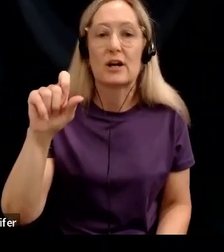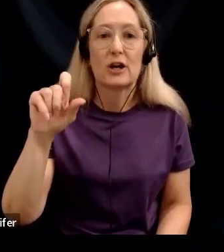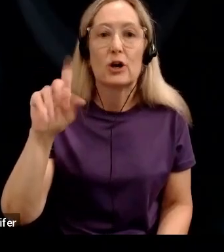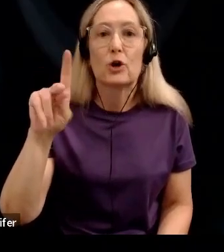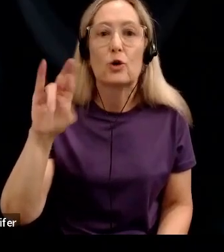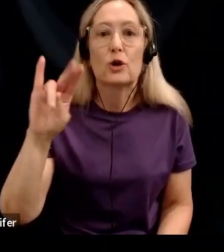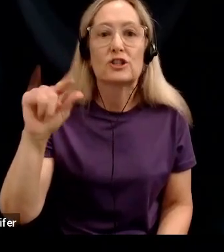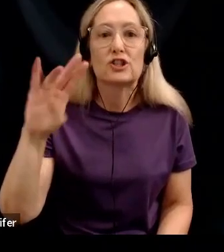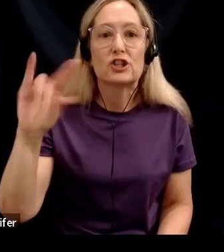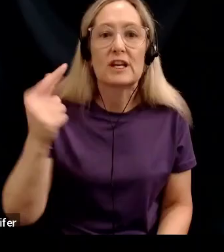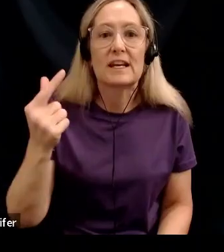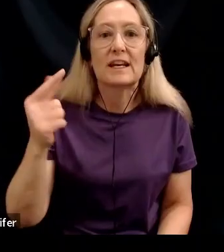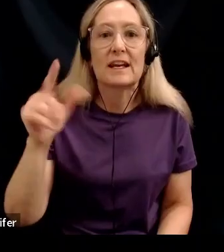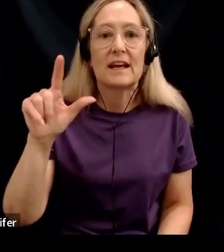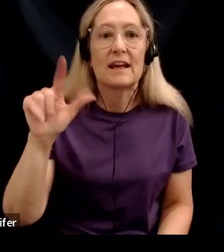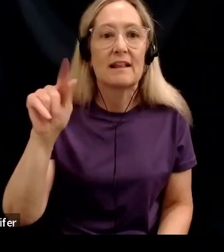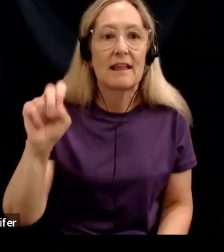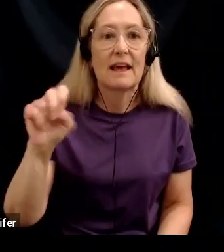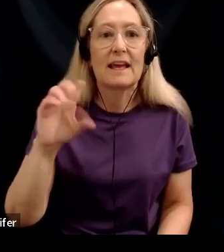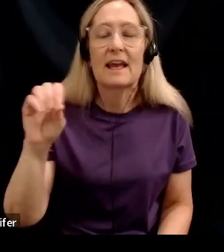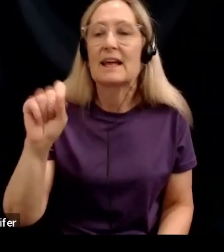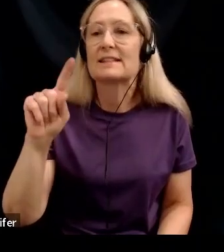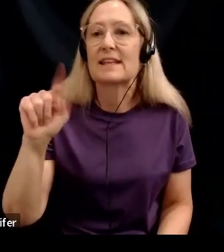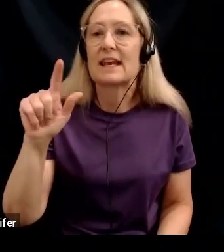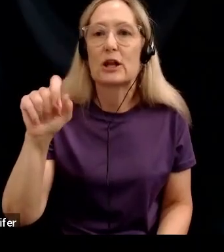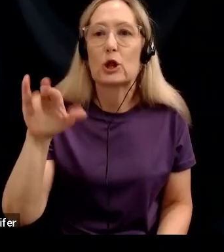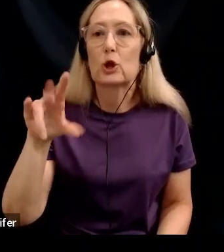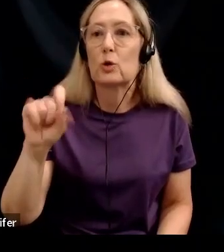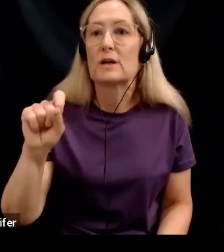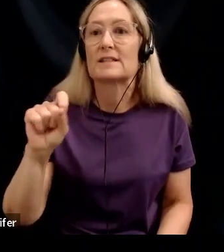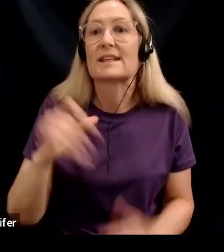Louis. Next slide, please.